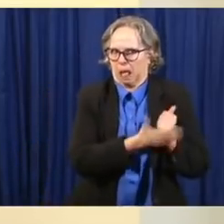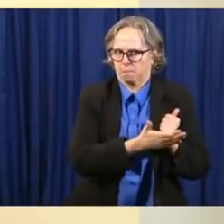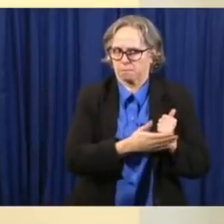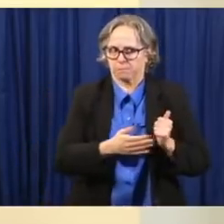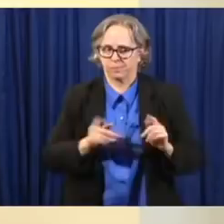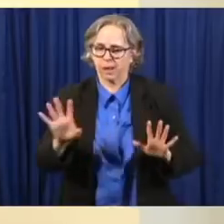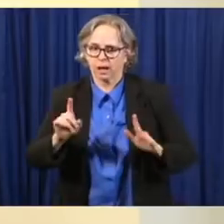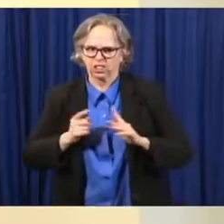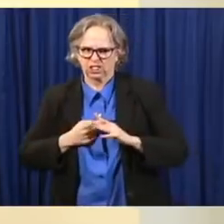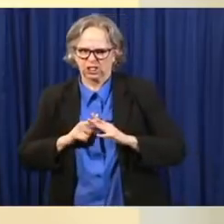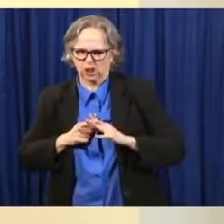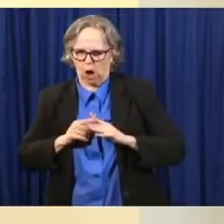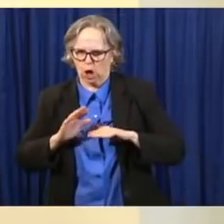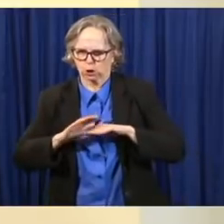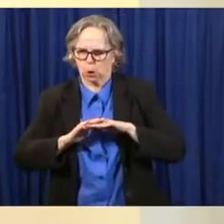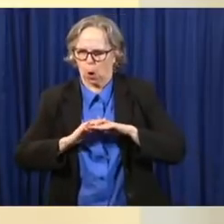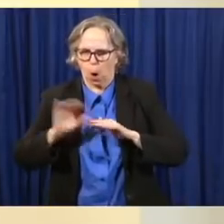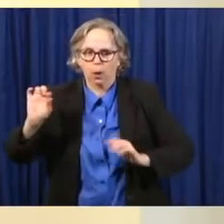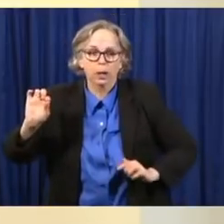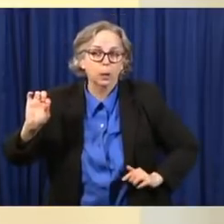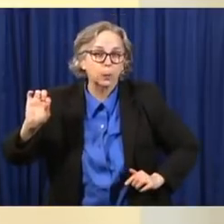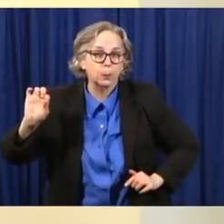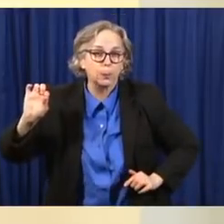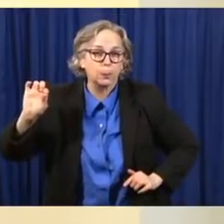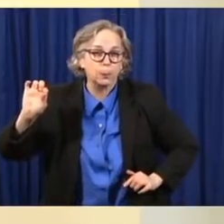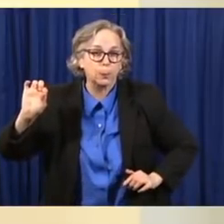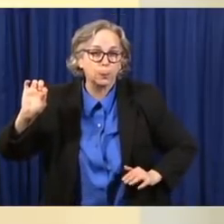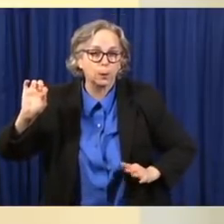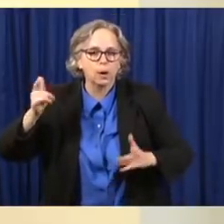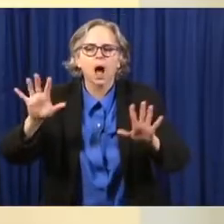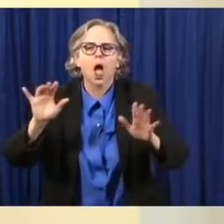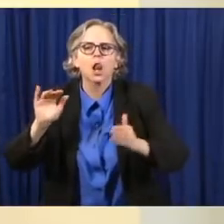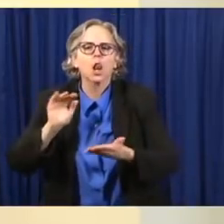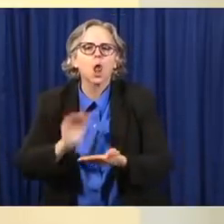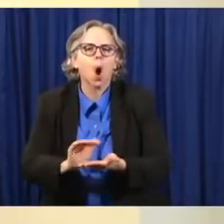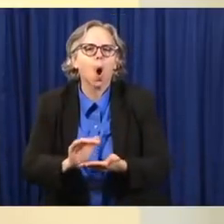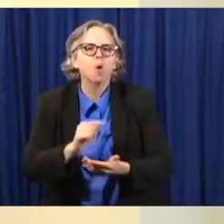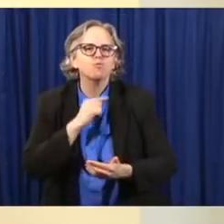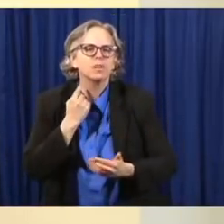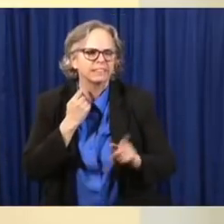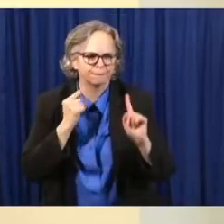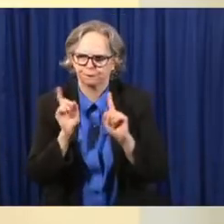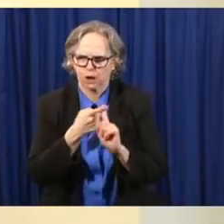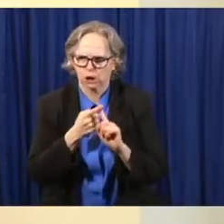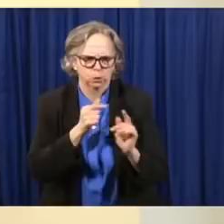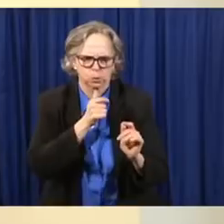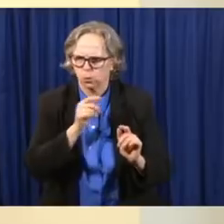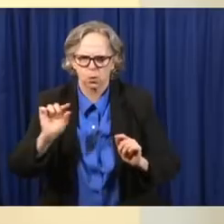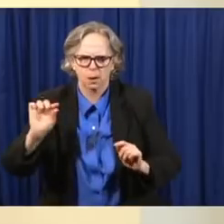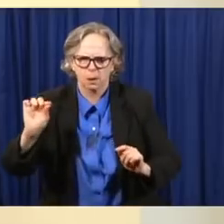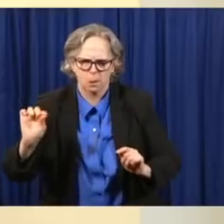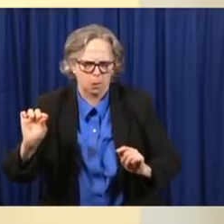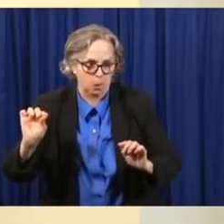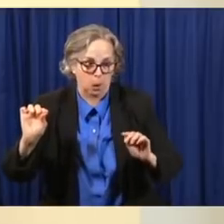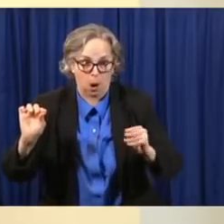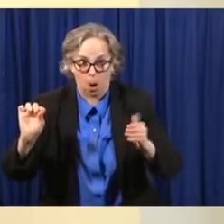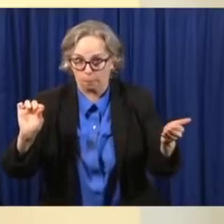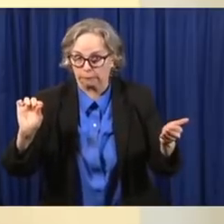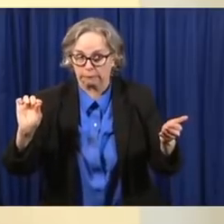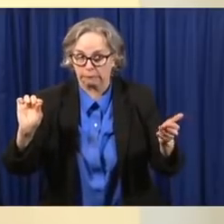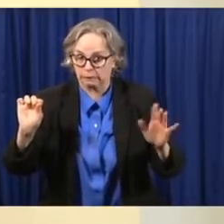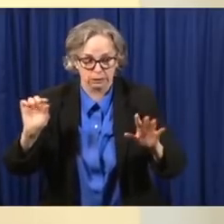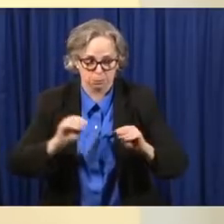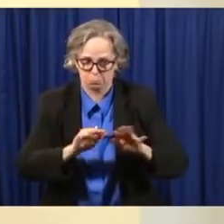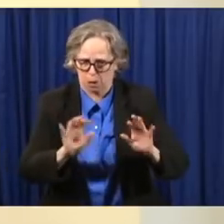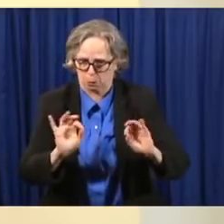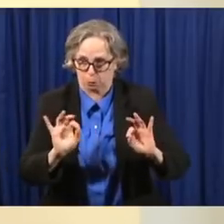society is do the lowest risk things first and watch how we deal with the spread of infection. And then